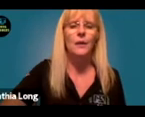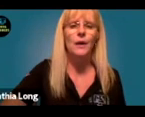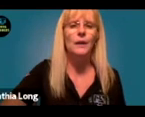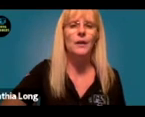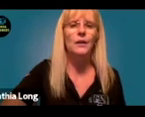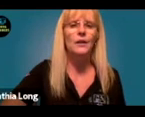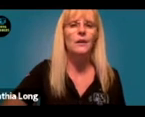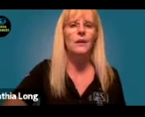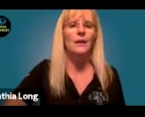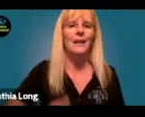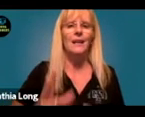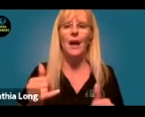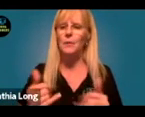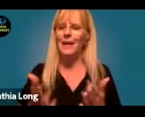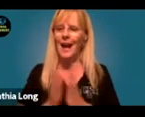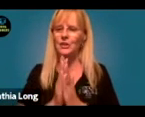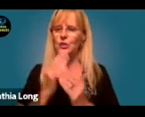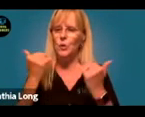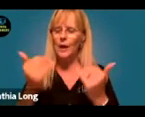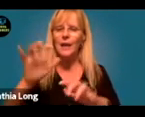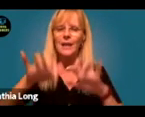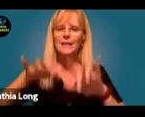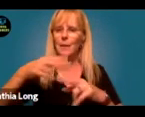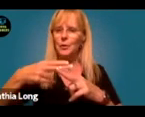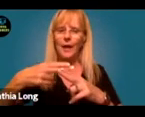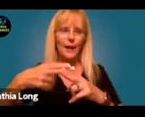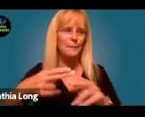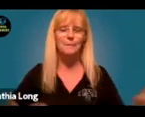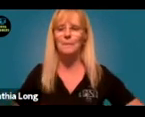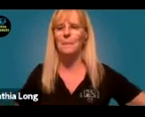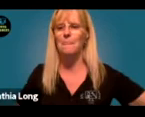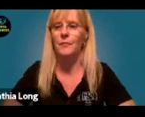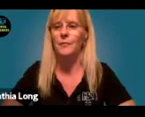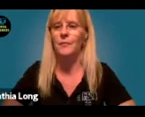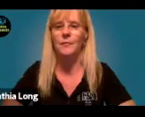click right in here. And now I'm going to ask you, go ahead and type your name.